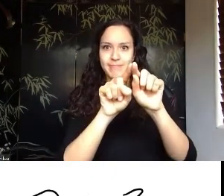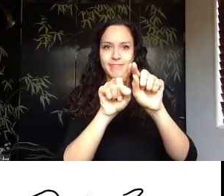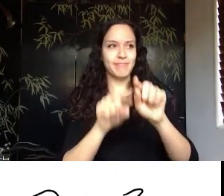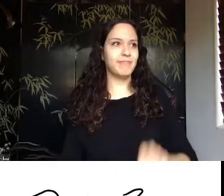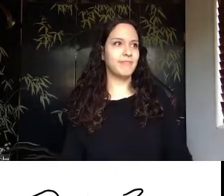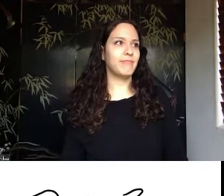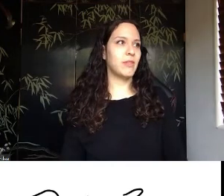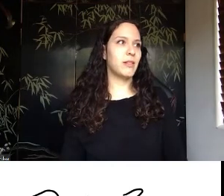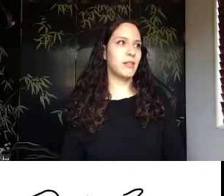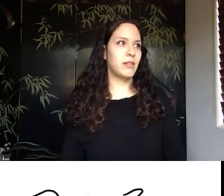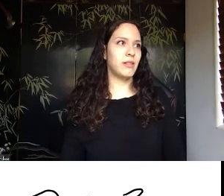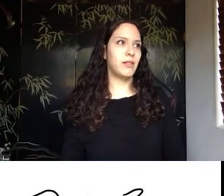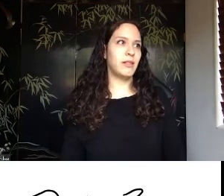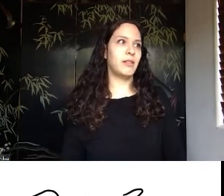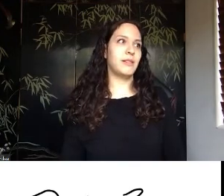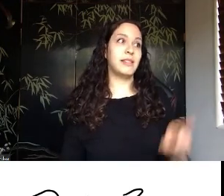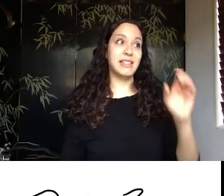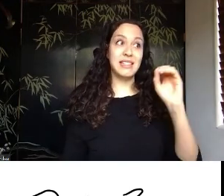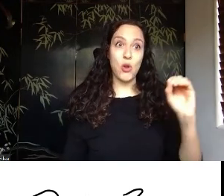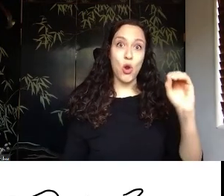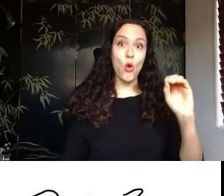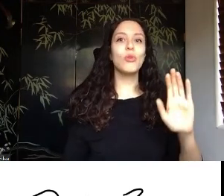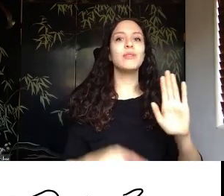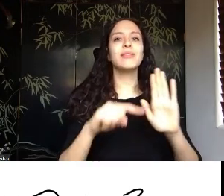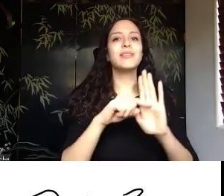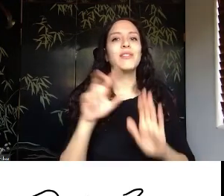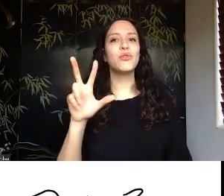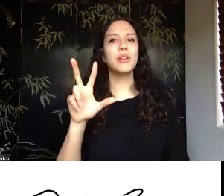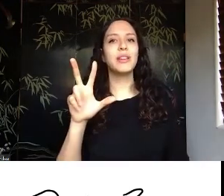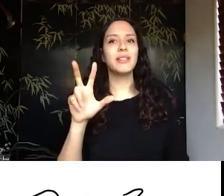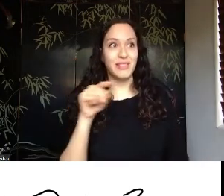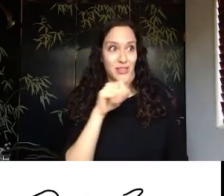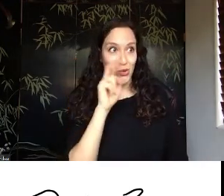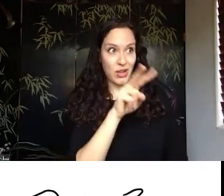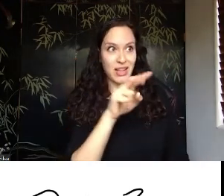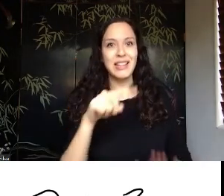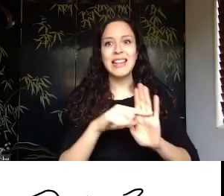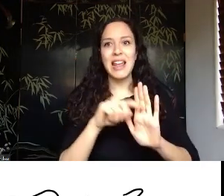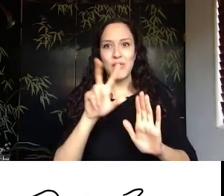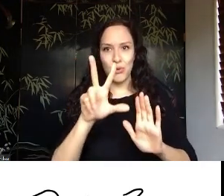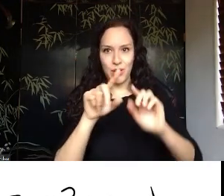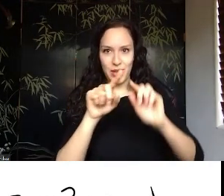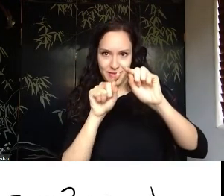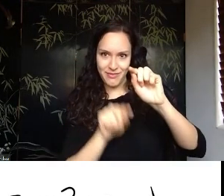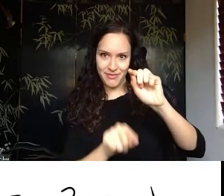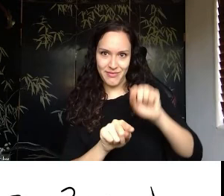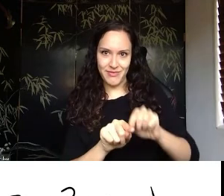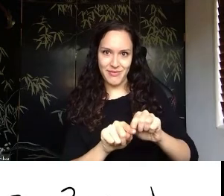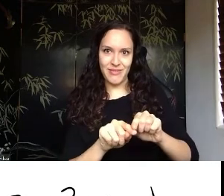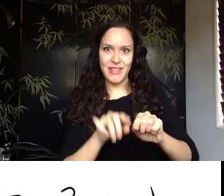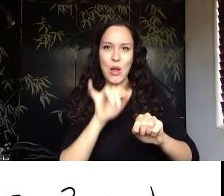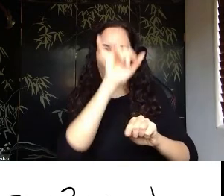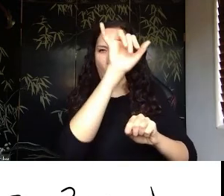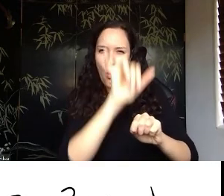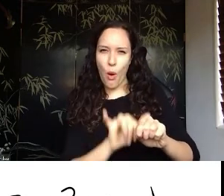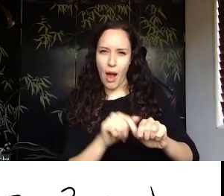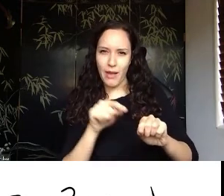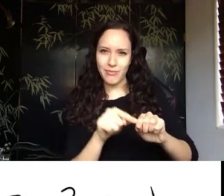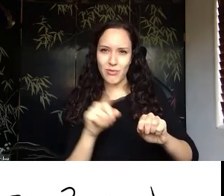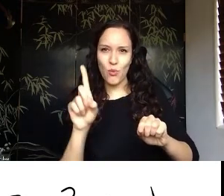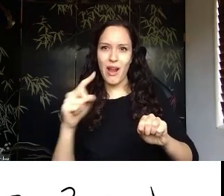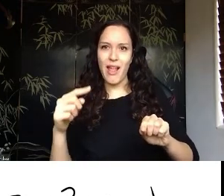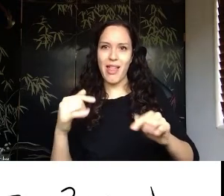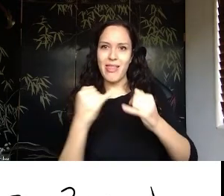0, -3, -3. Let's look at another one. I plugged in 0,